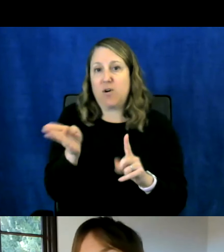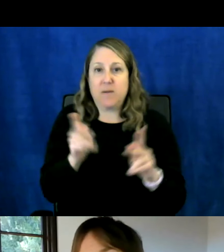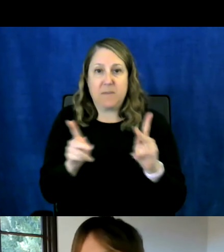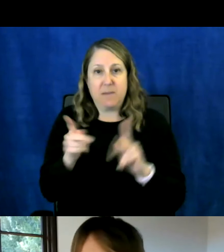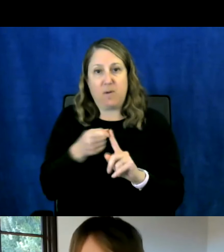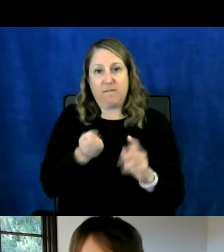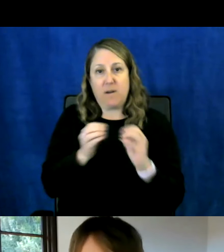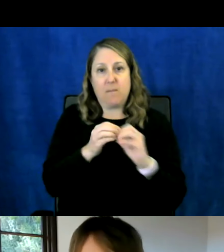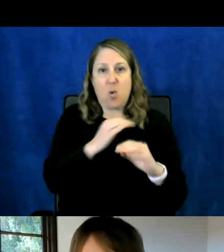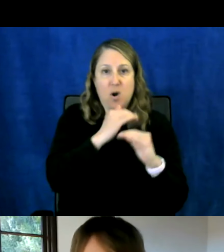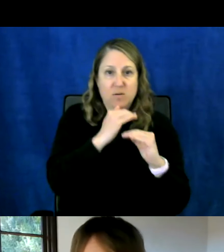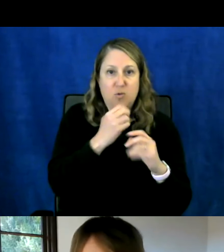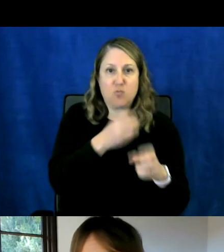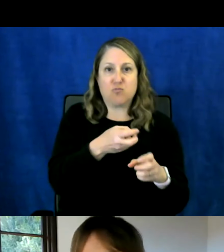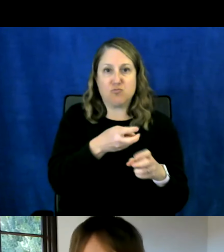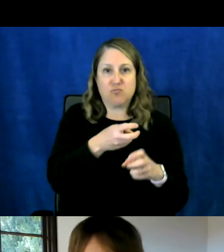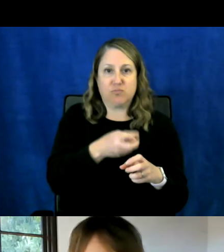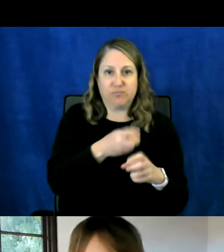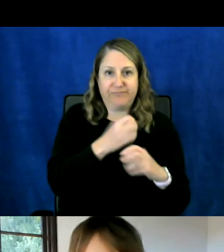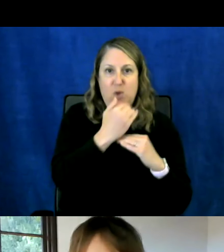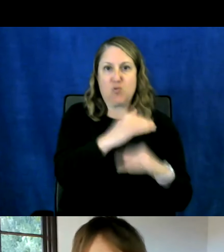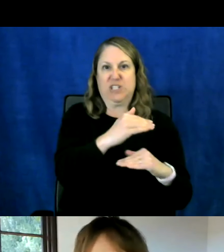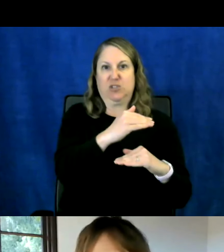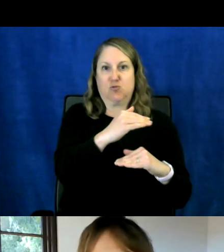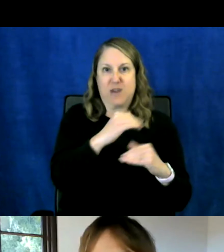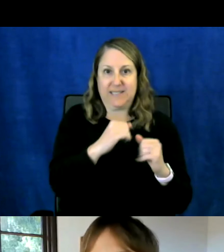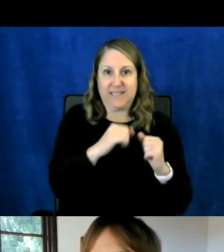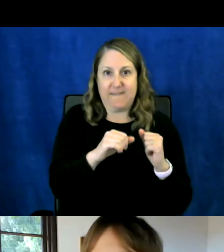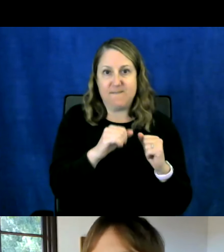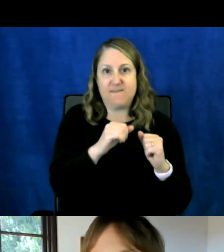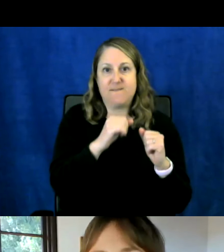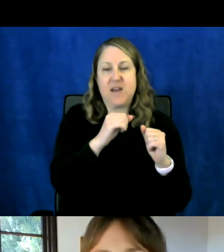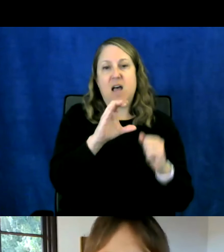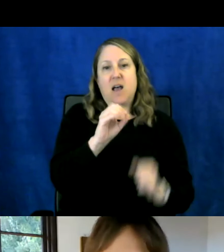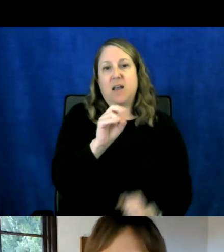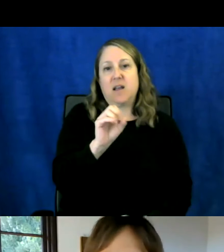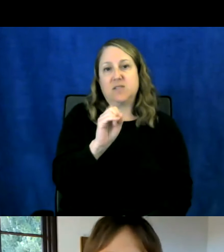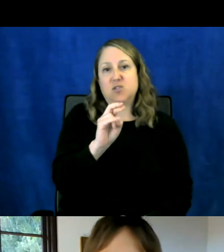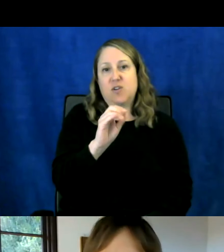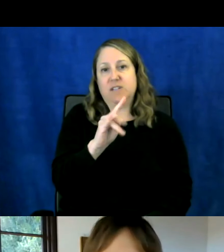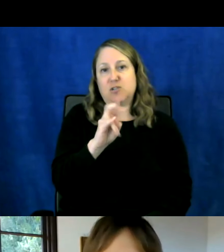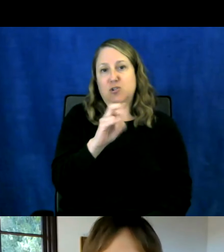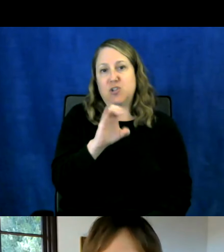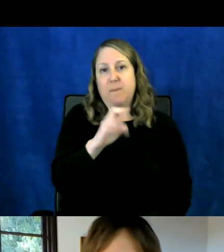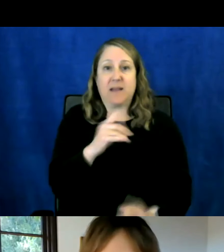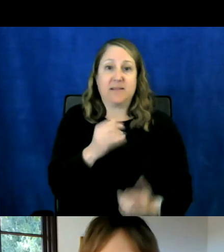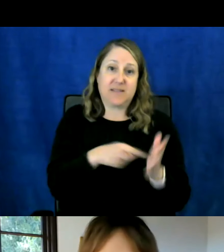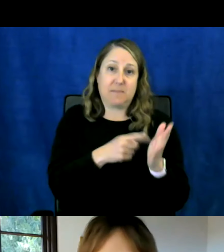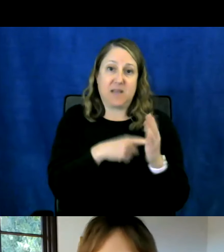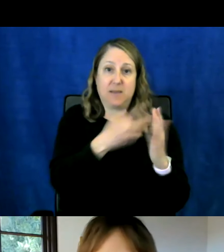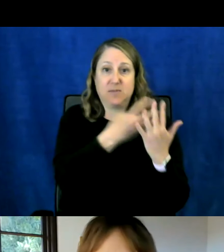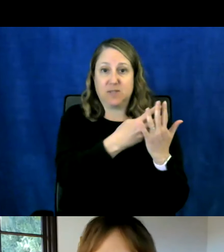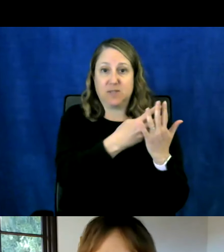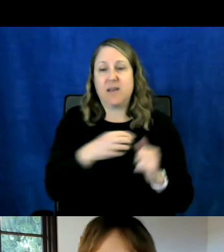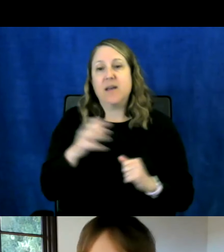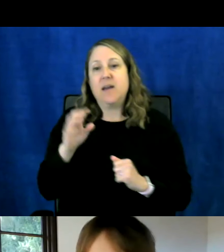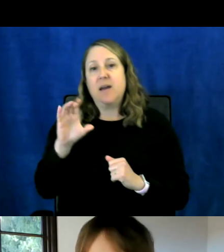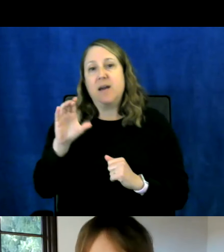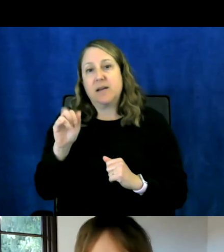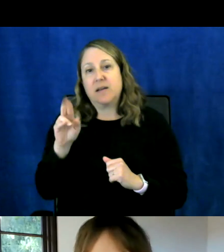restrictive conservatorships and in some cases incarceration. And Care Court is based on evidence that demonstrates that many people